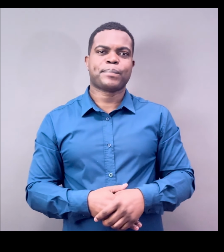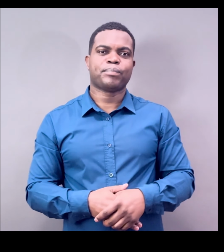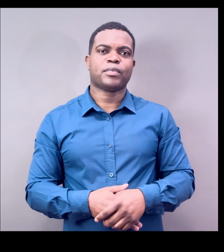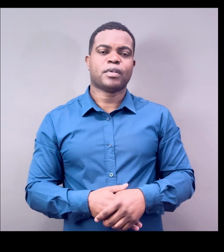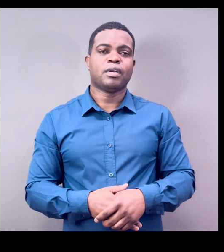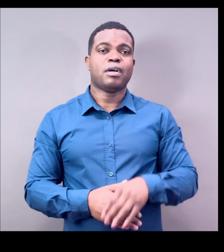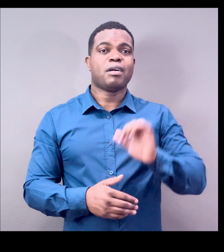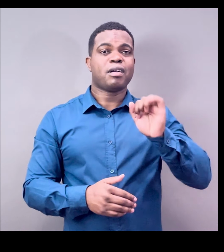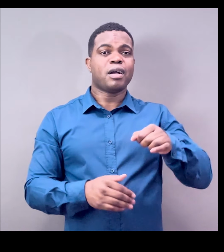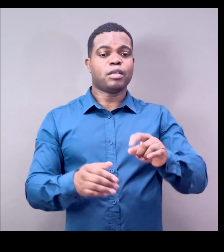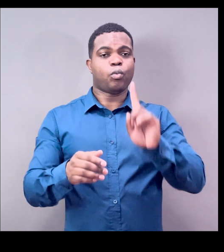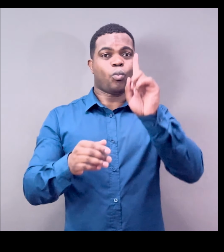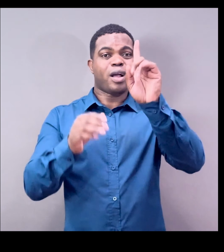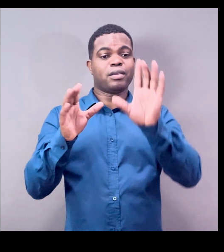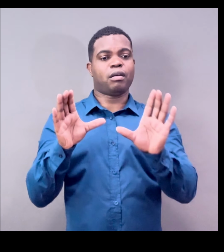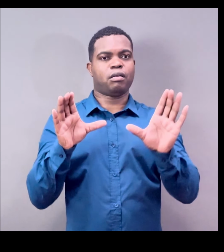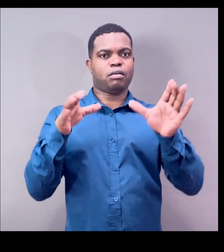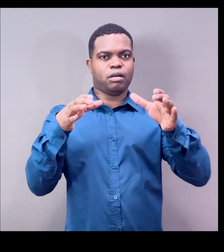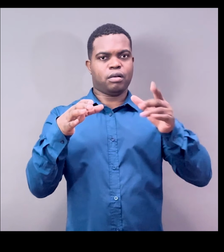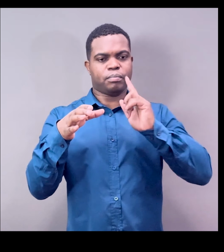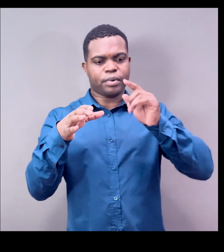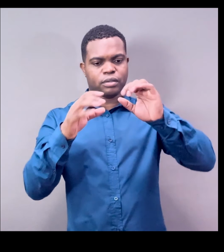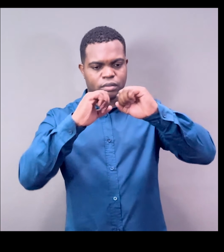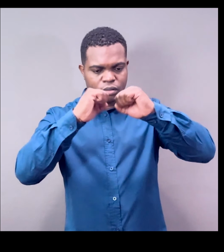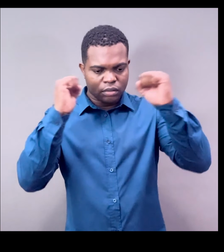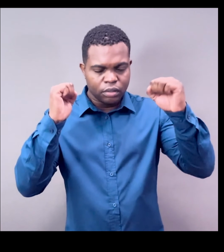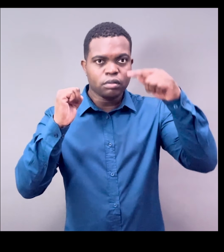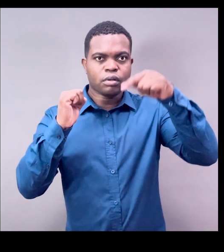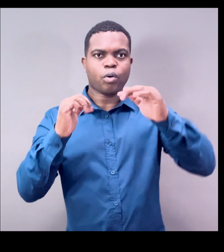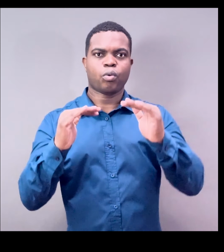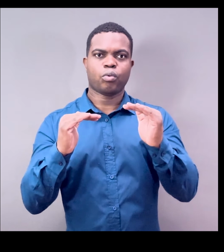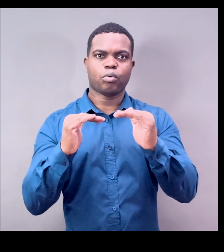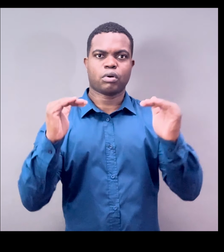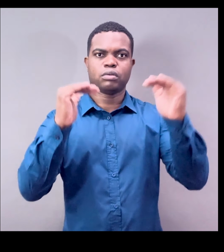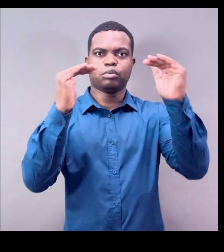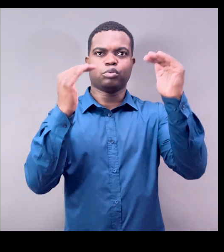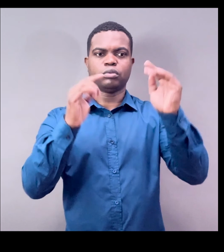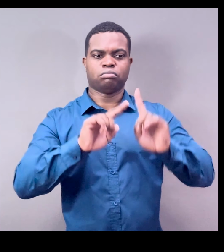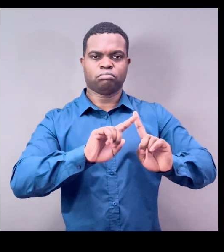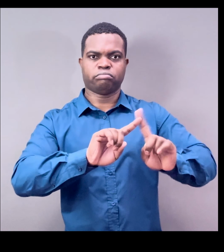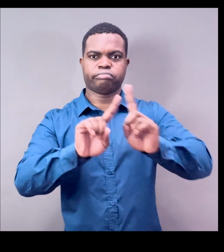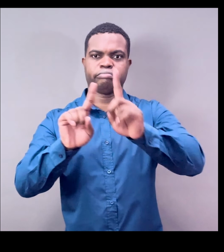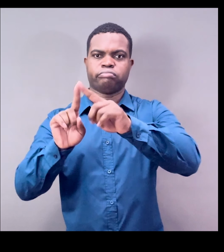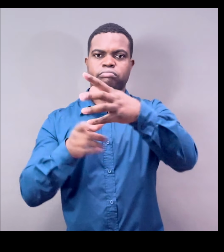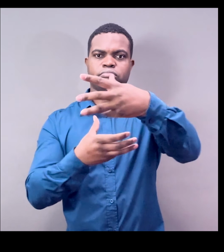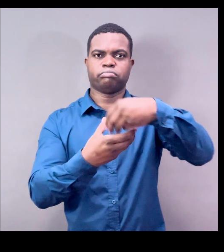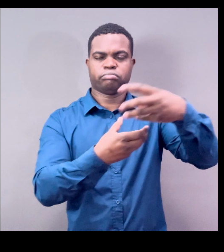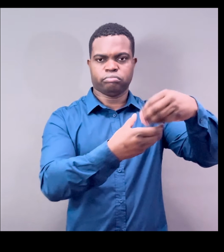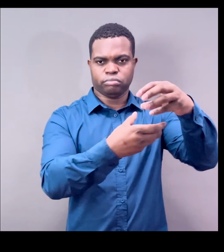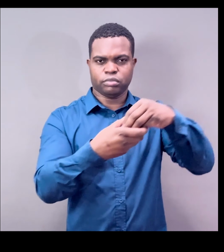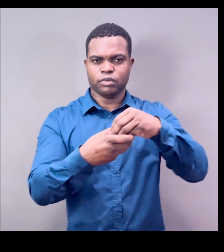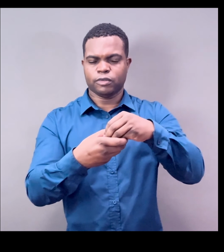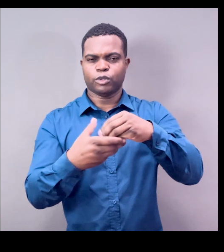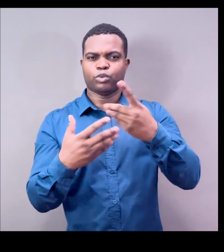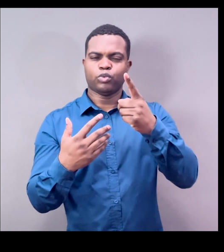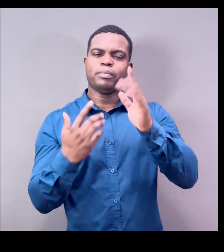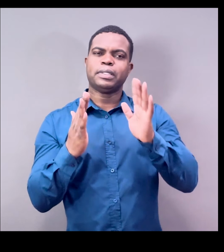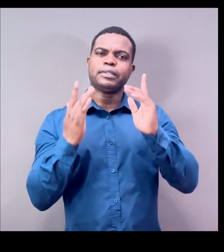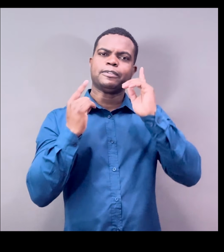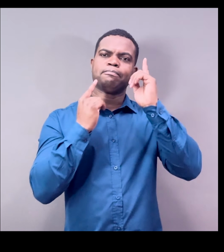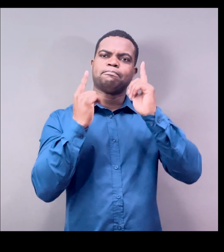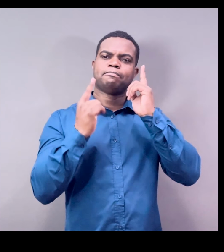several organization comes under one body. So you might want to approach